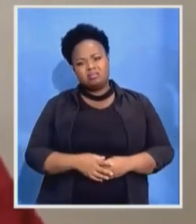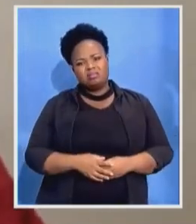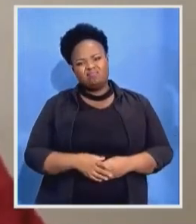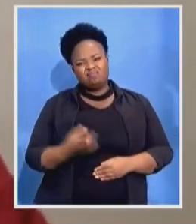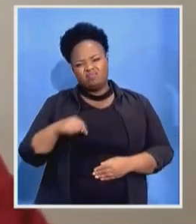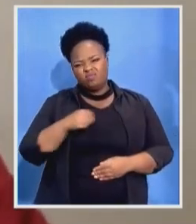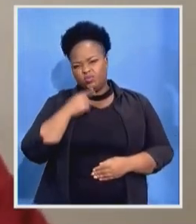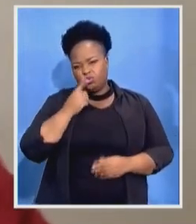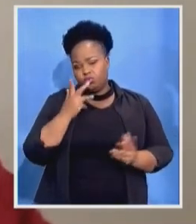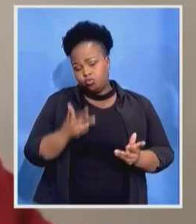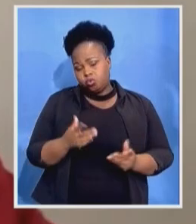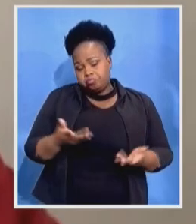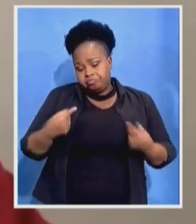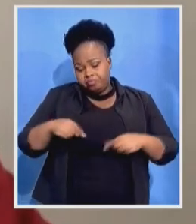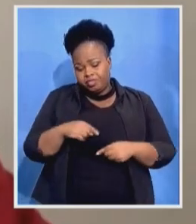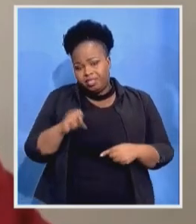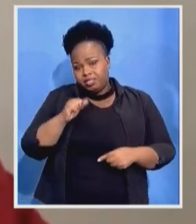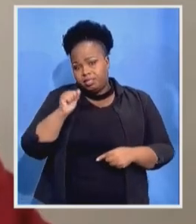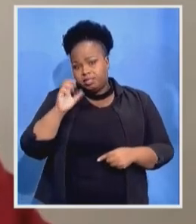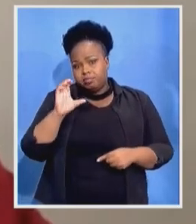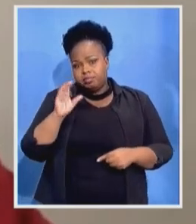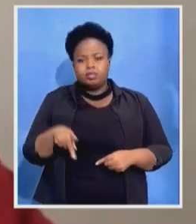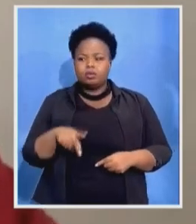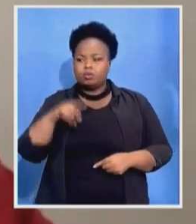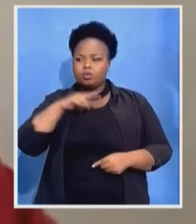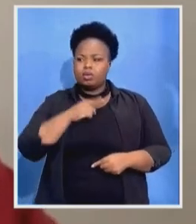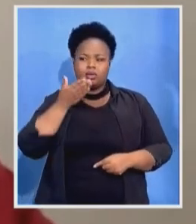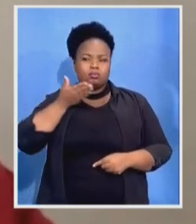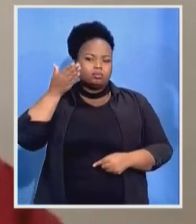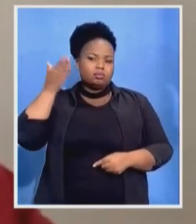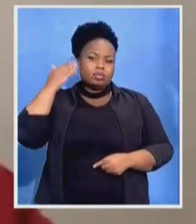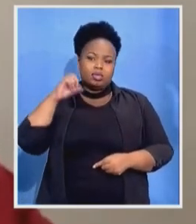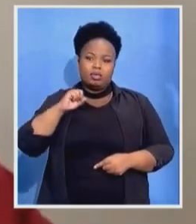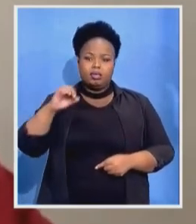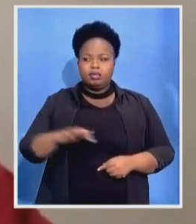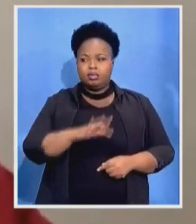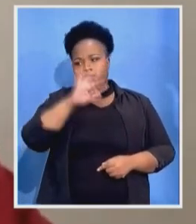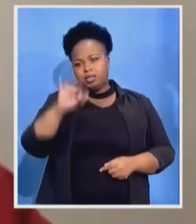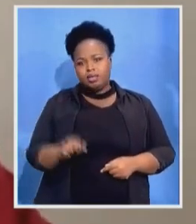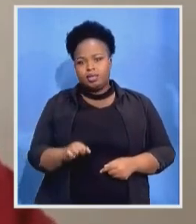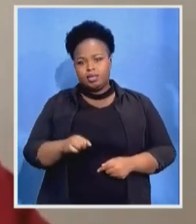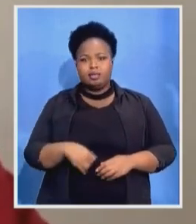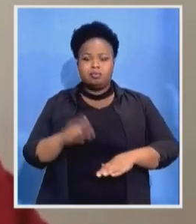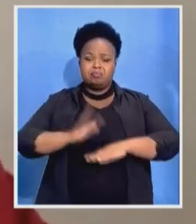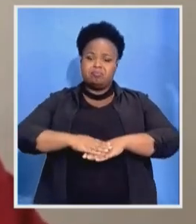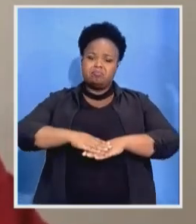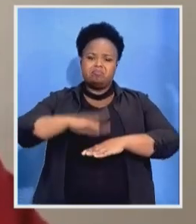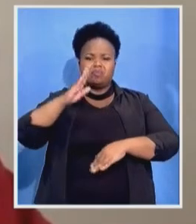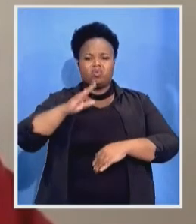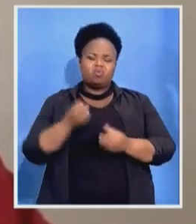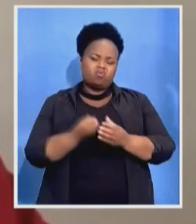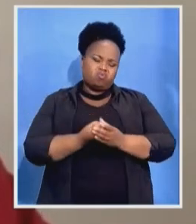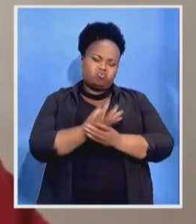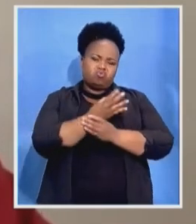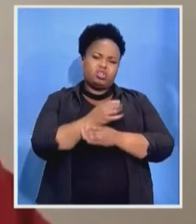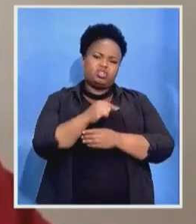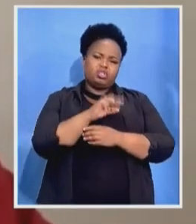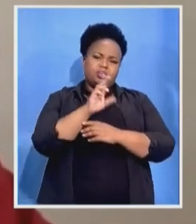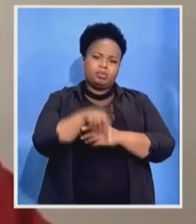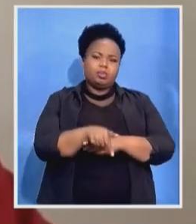in the past, South Africa has had very high periods of GDP growth, but accompanied by rising